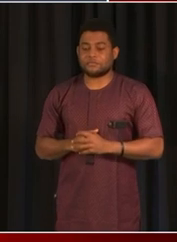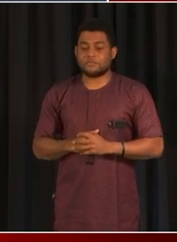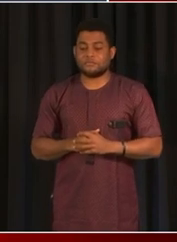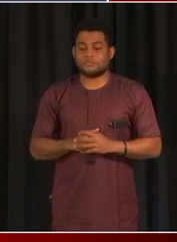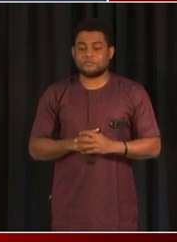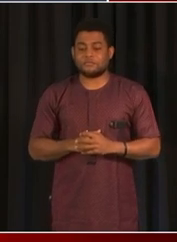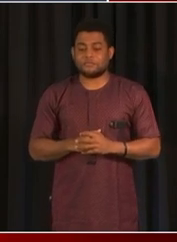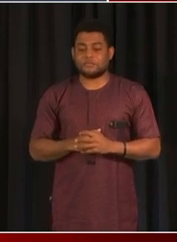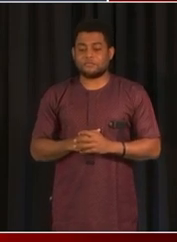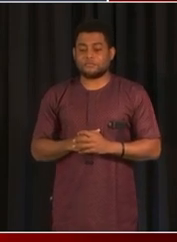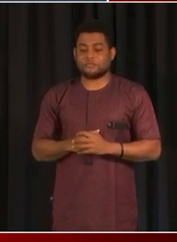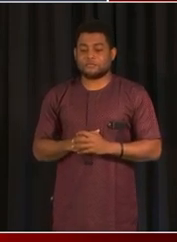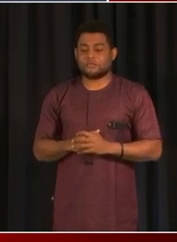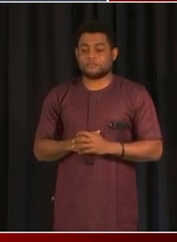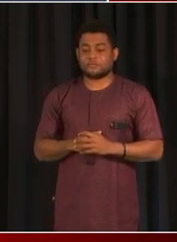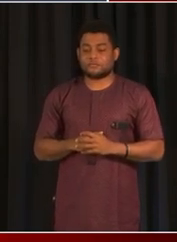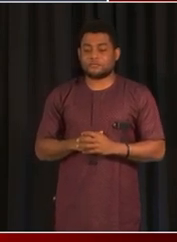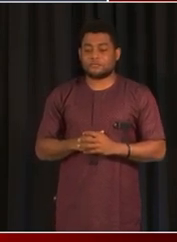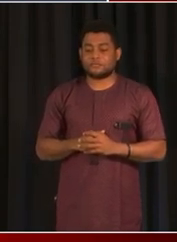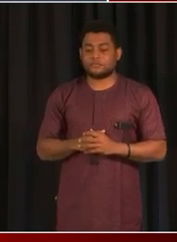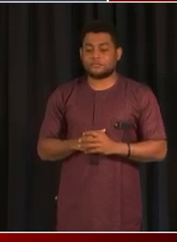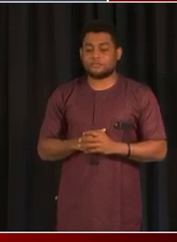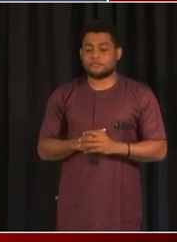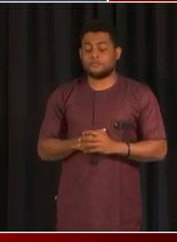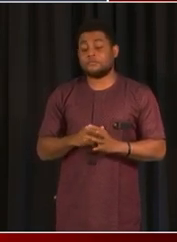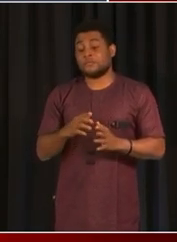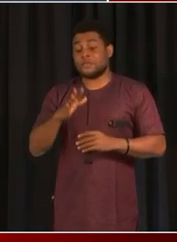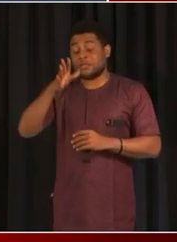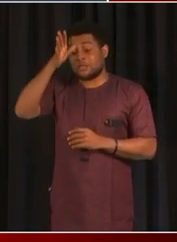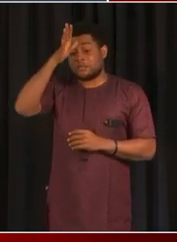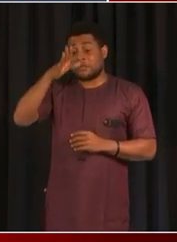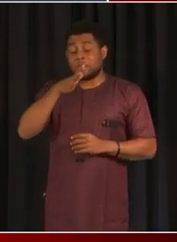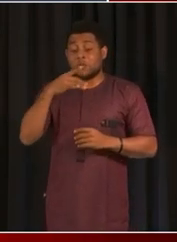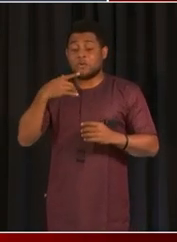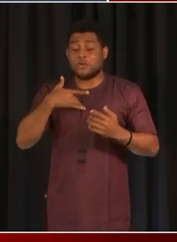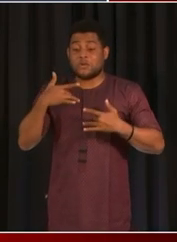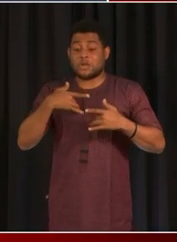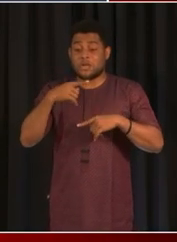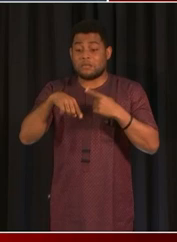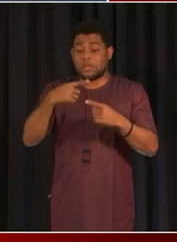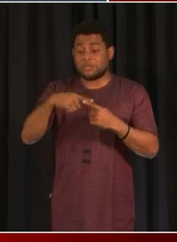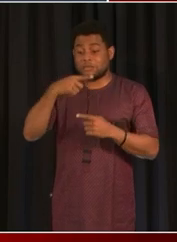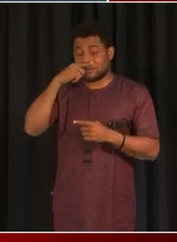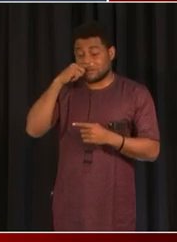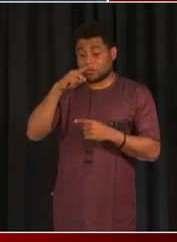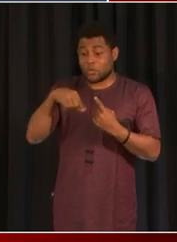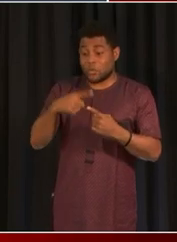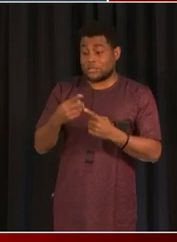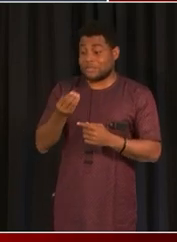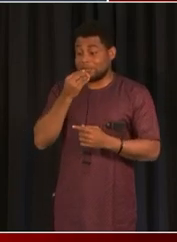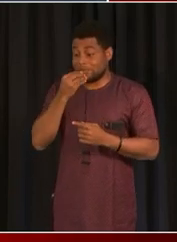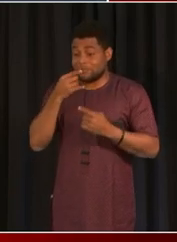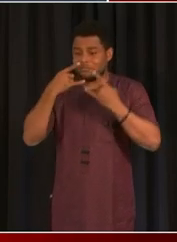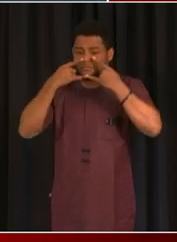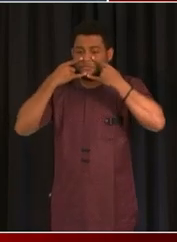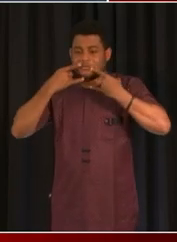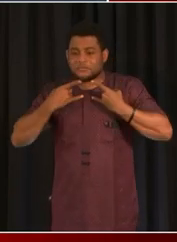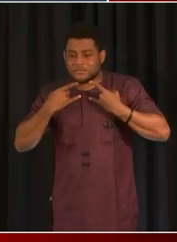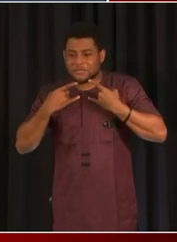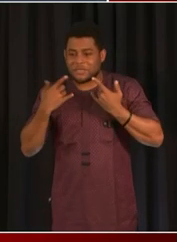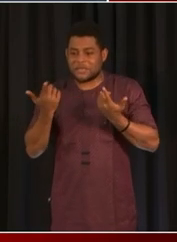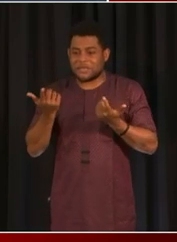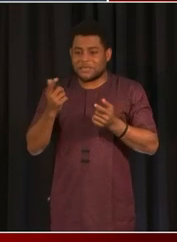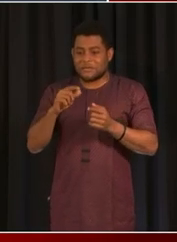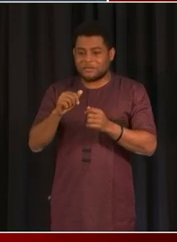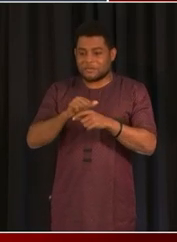their masks to eat and gathering together, can you just go over what is, a safe distance that you? Yeah, we would, and if